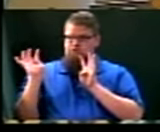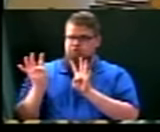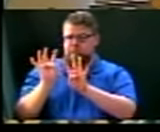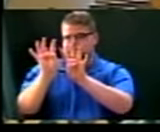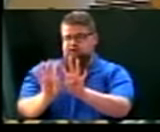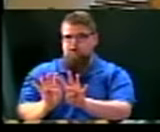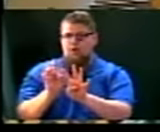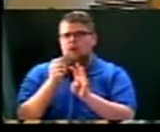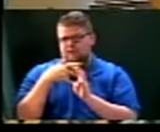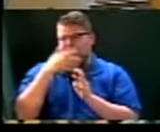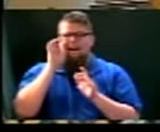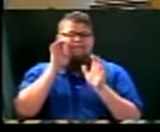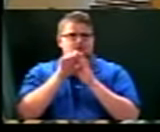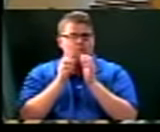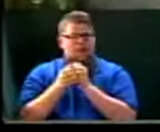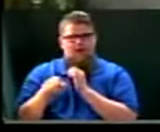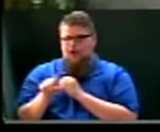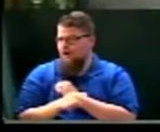Dethridge.